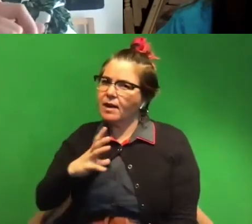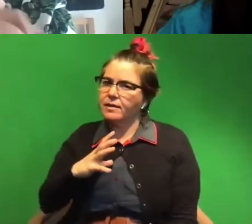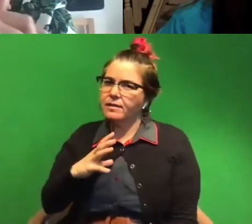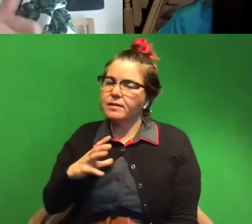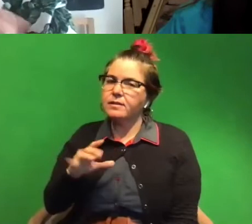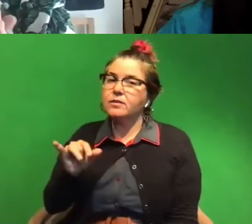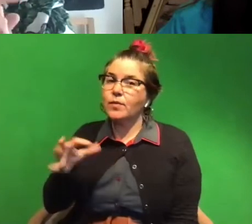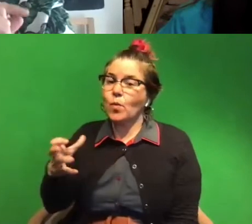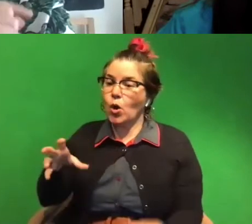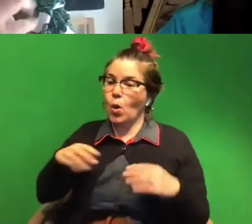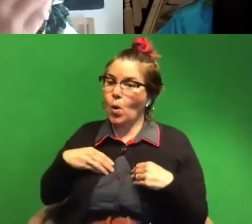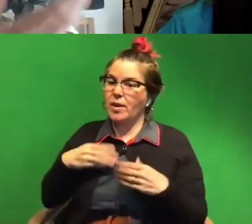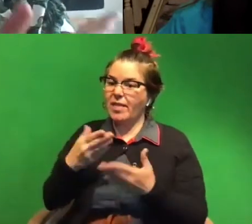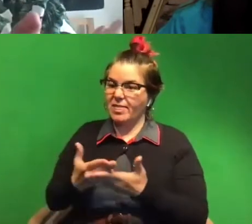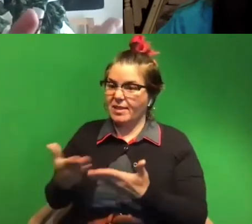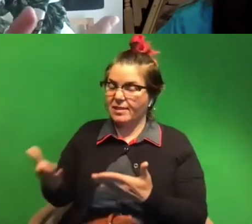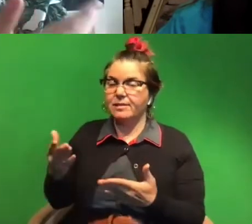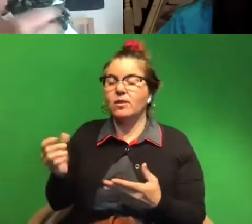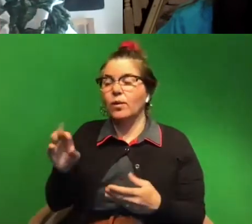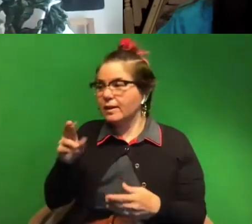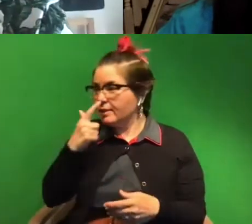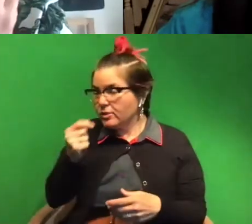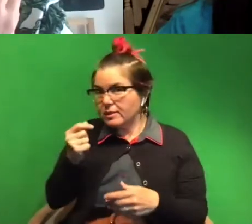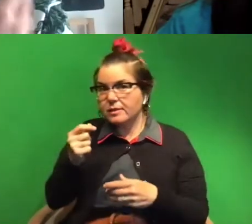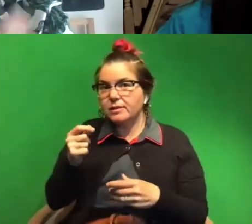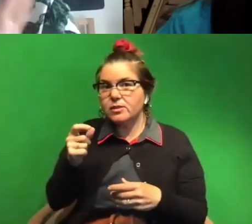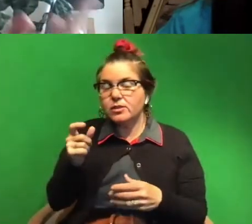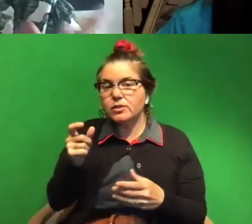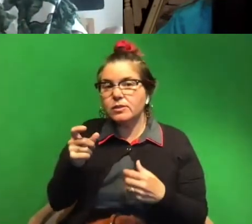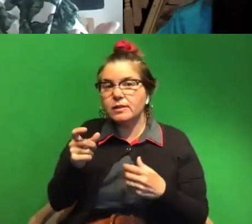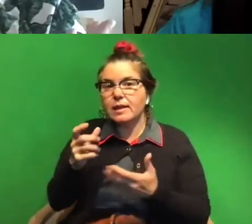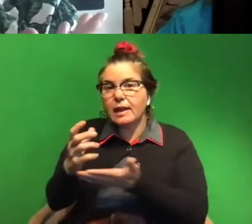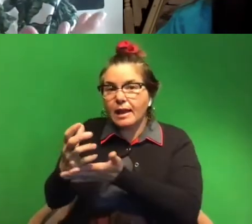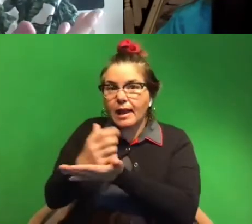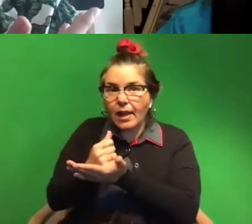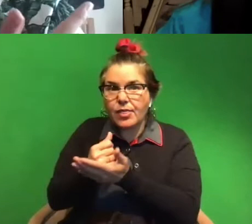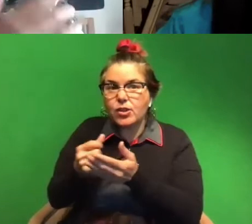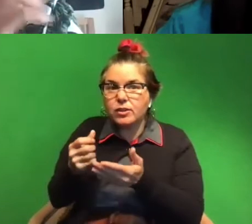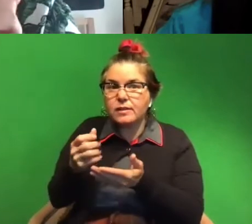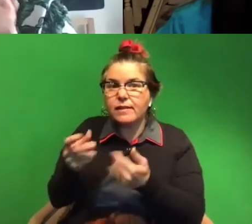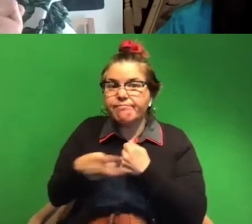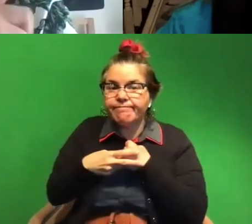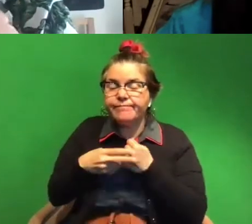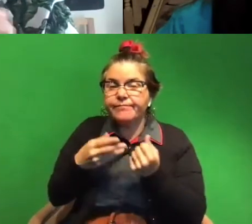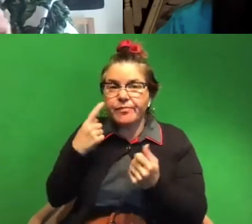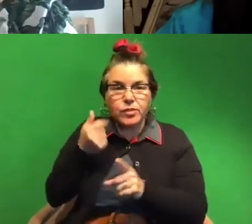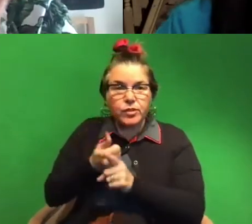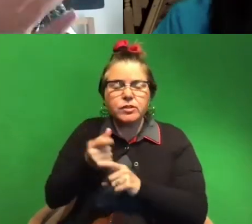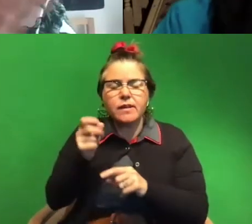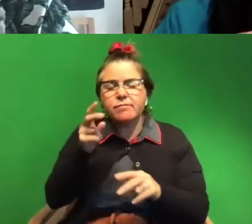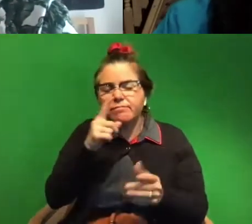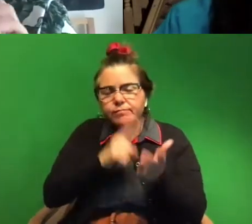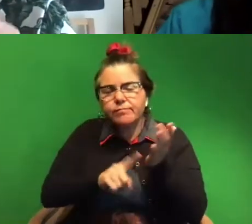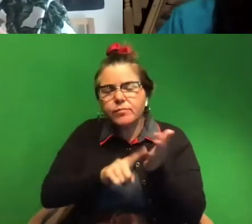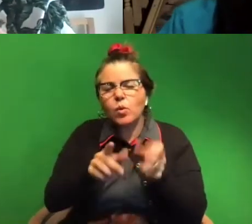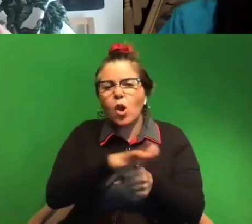to possess an object, or if you're interested in looking to gather a collection for yourself, look at your local and